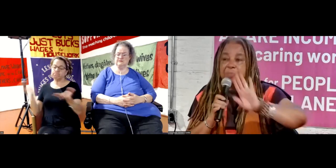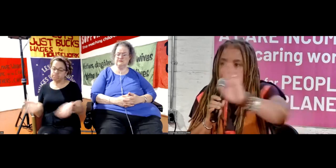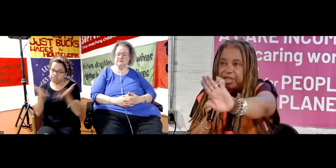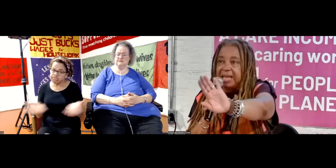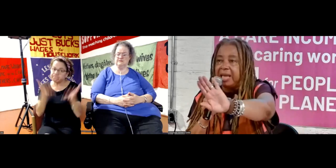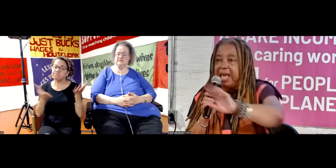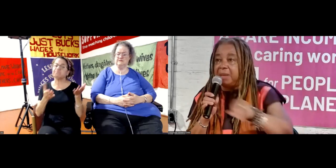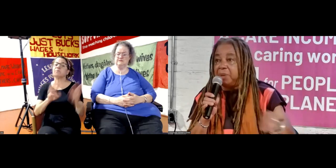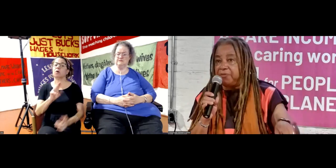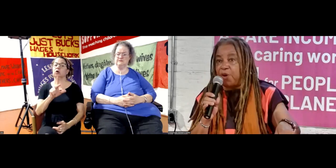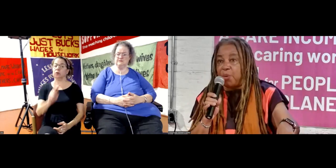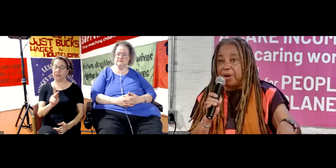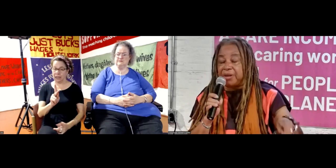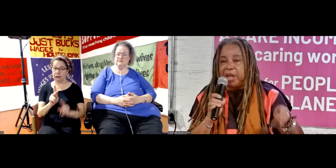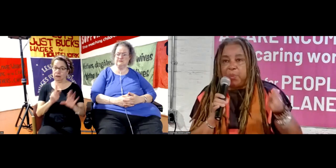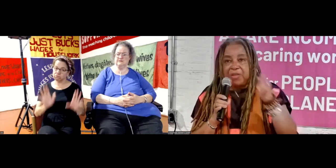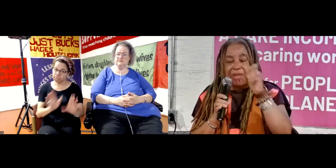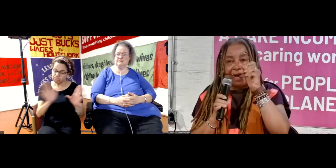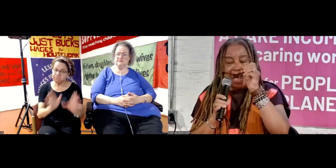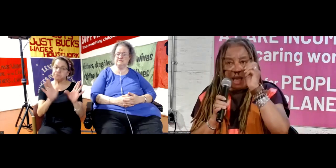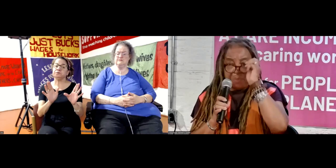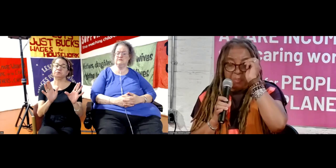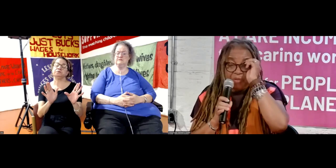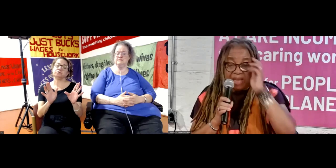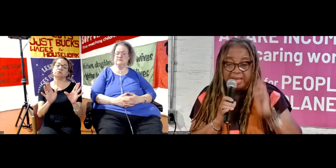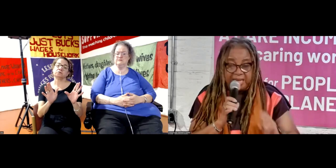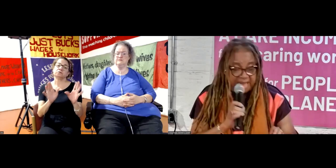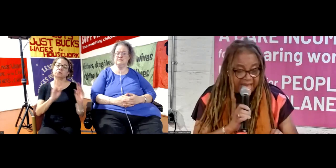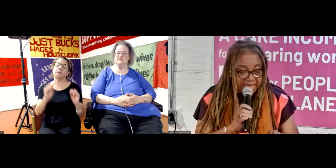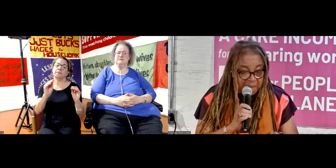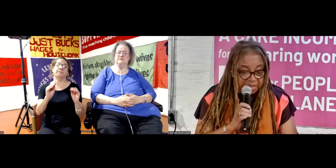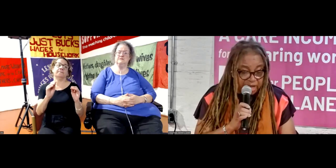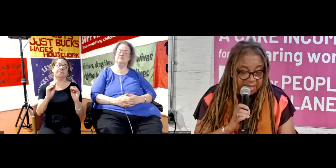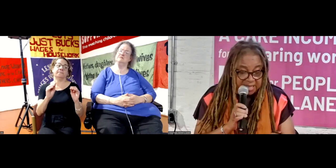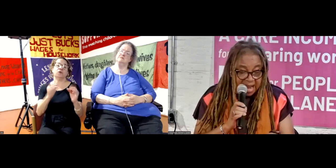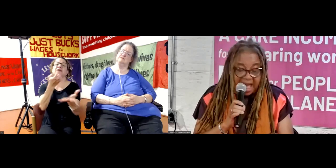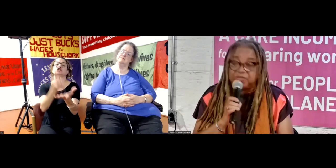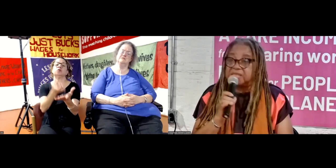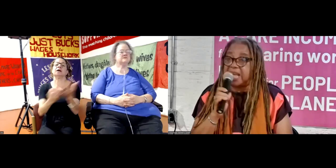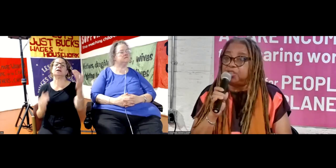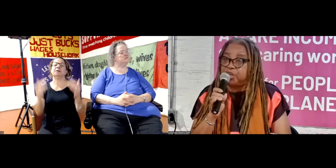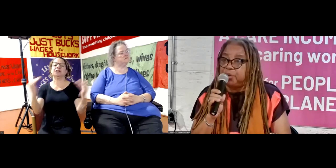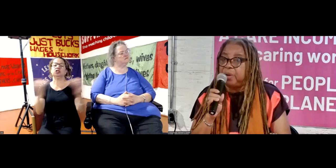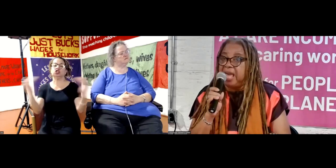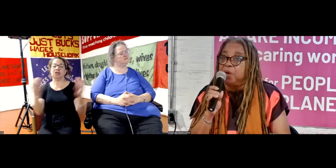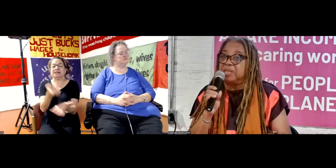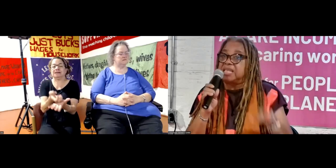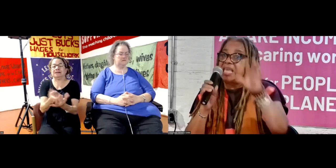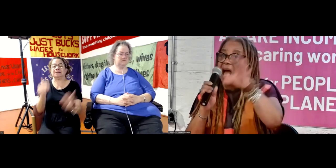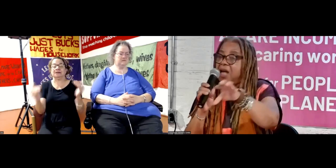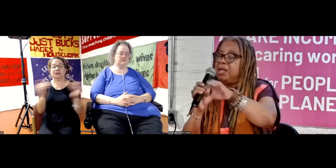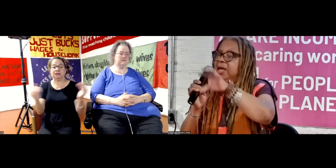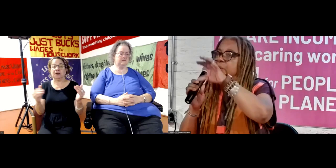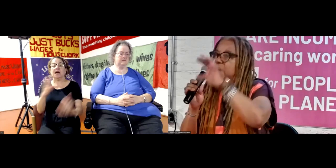and in pushing him forward with the moving to economic justice. And I'll have to say too, it was